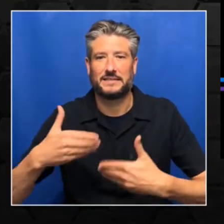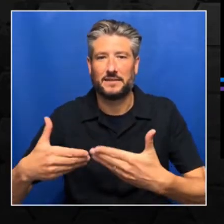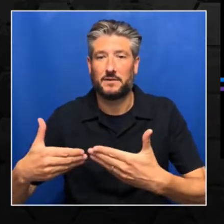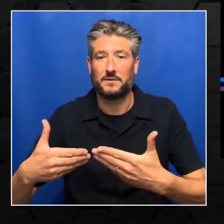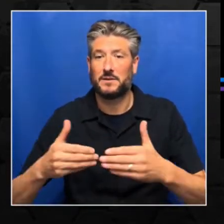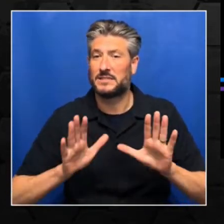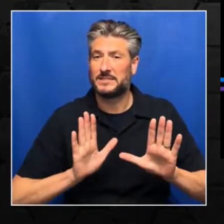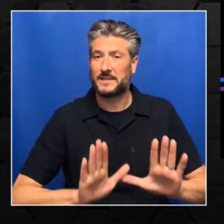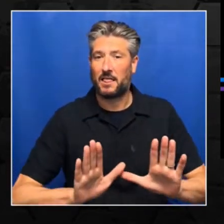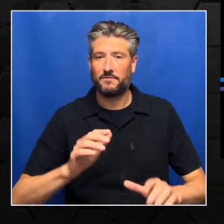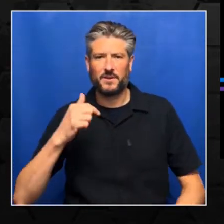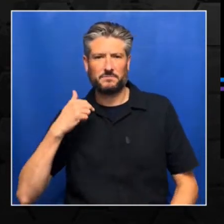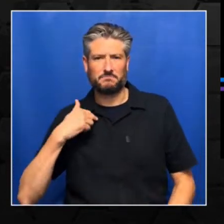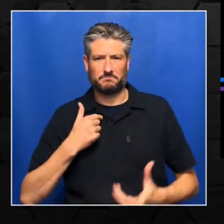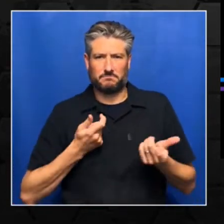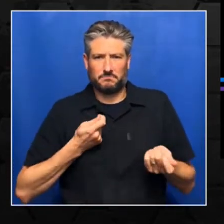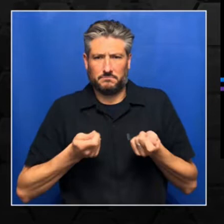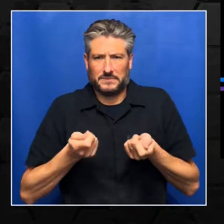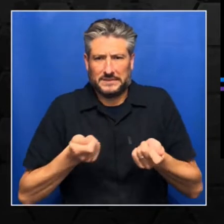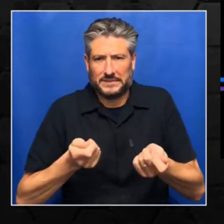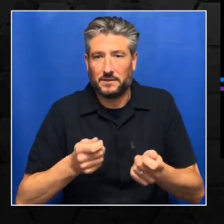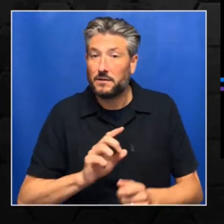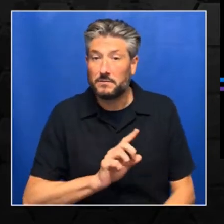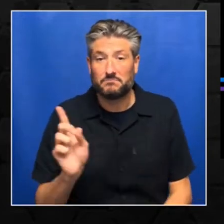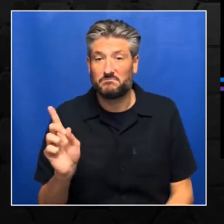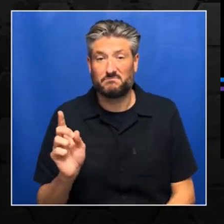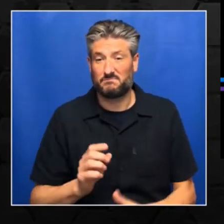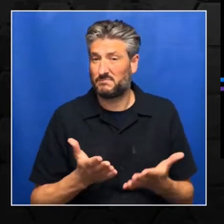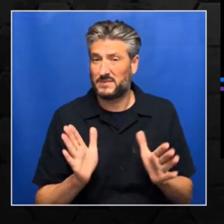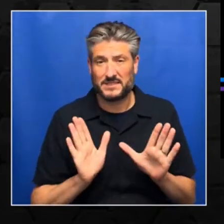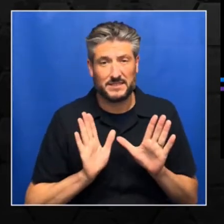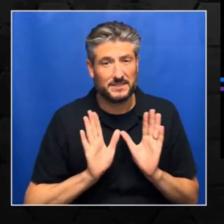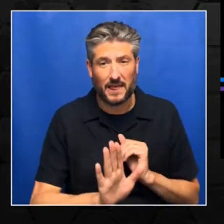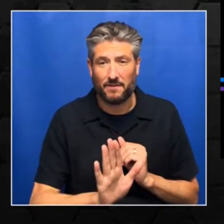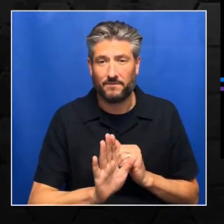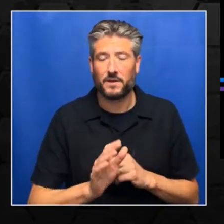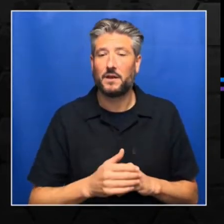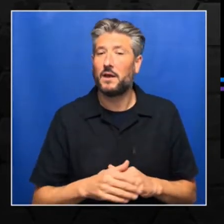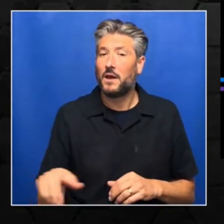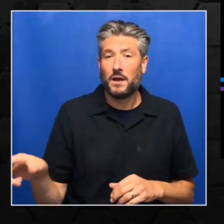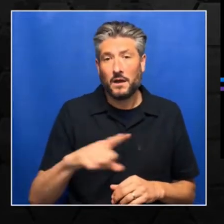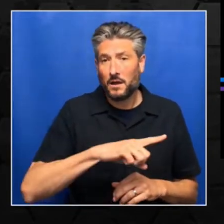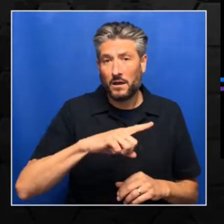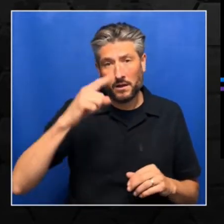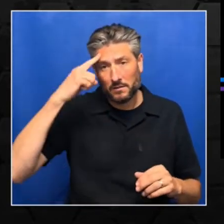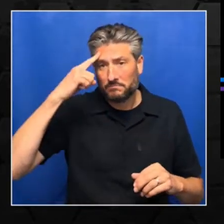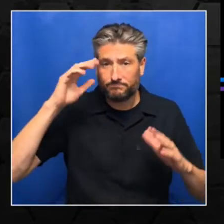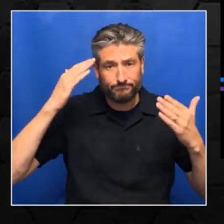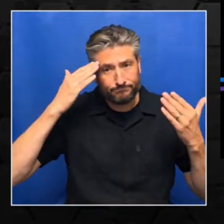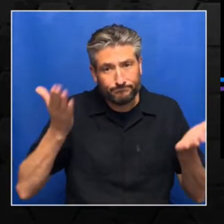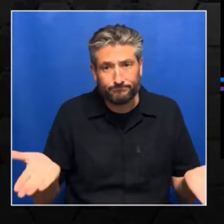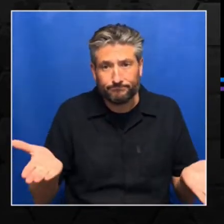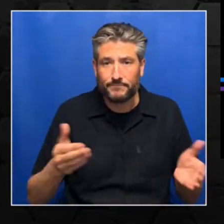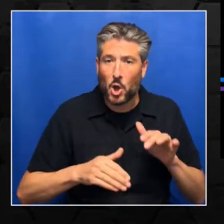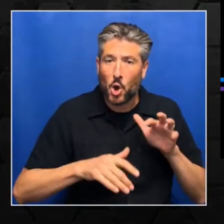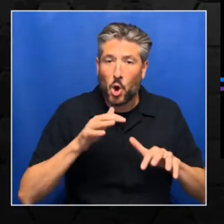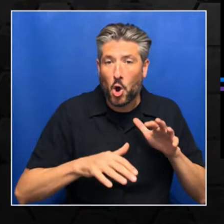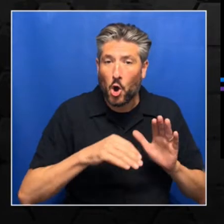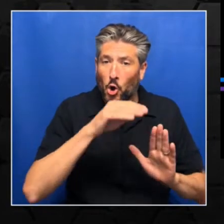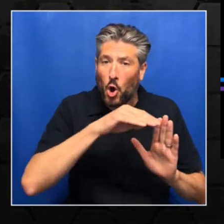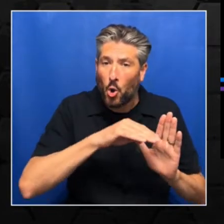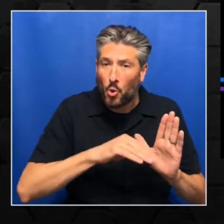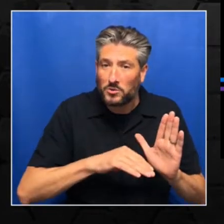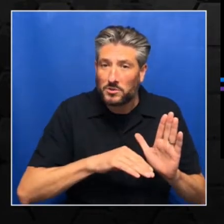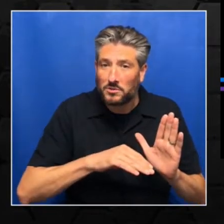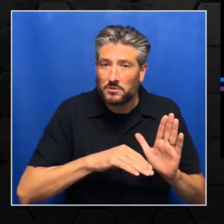for those who do not know anything about coding, or have no idea about coding. They just want machine learning. They can use AutoML. And